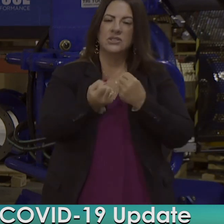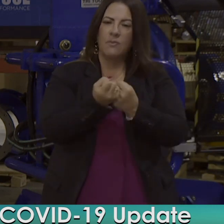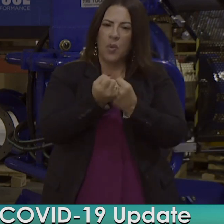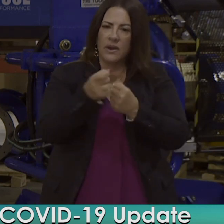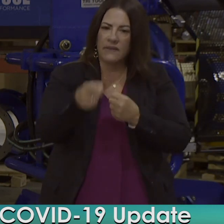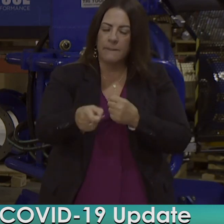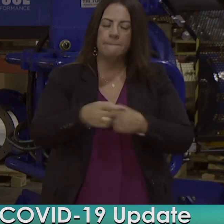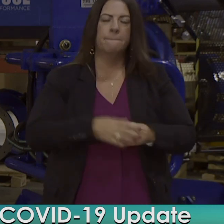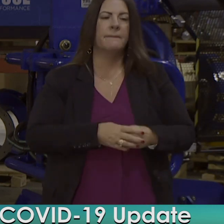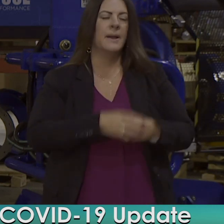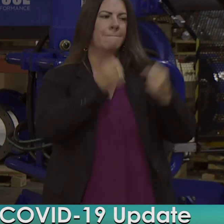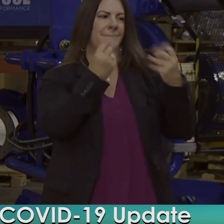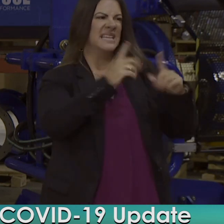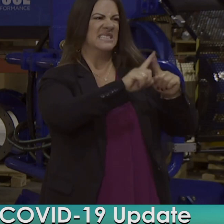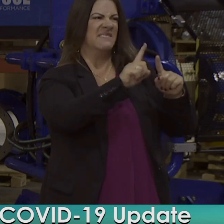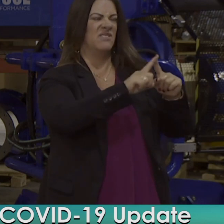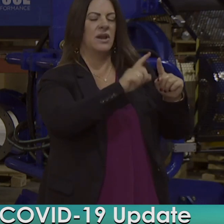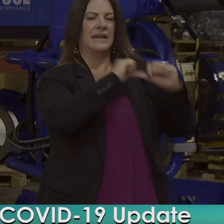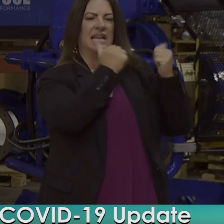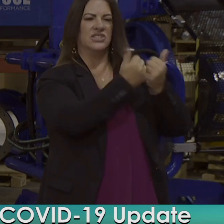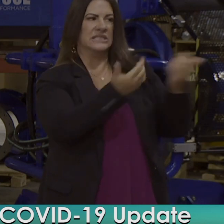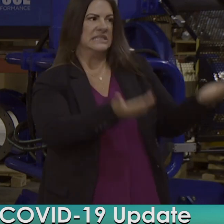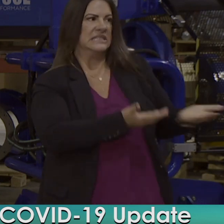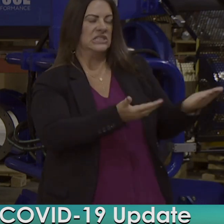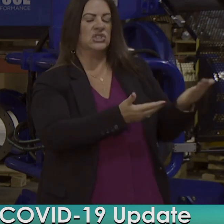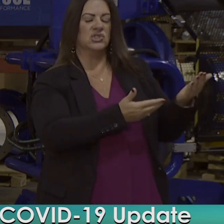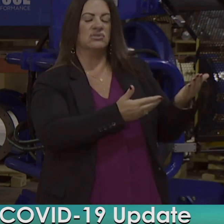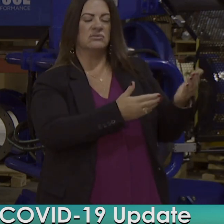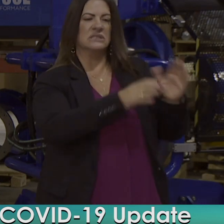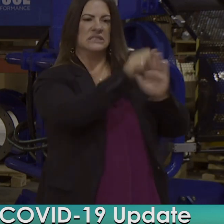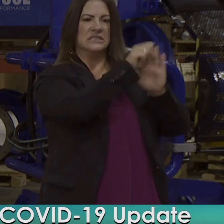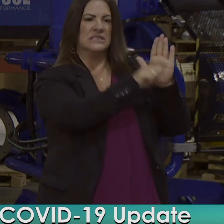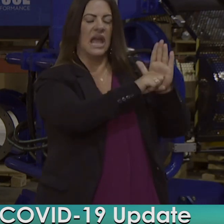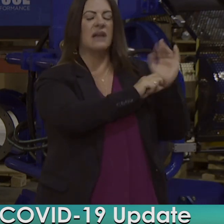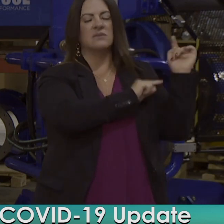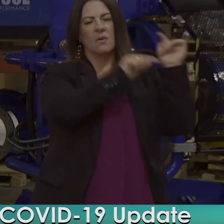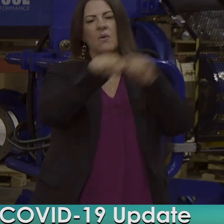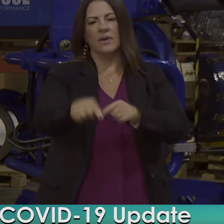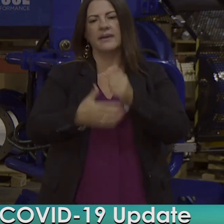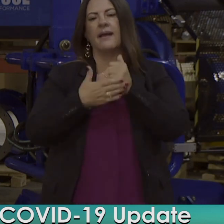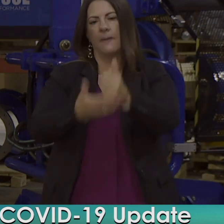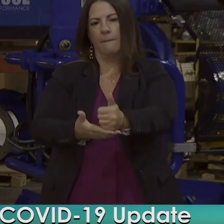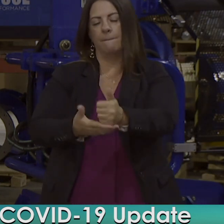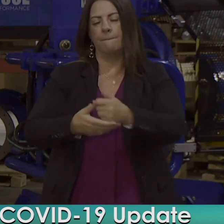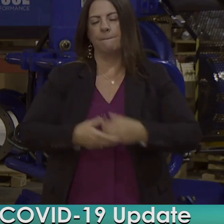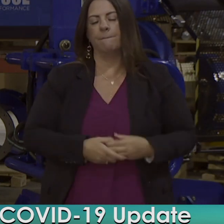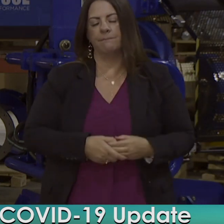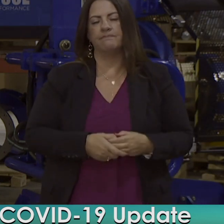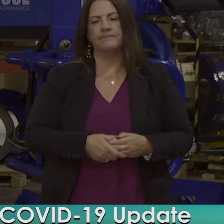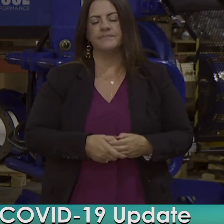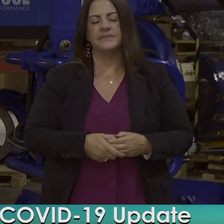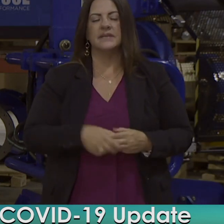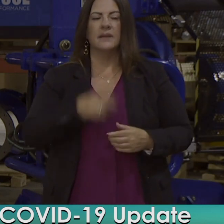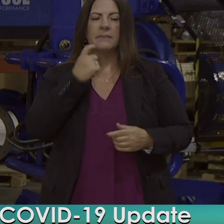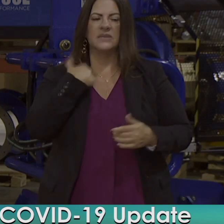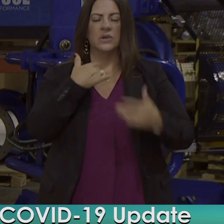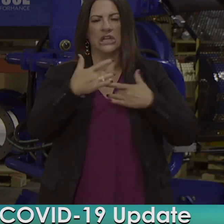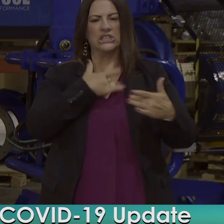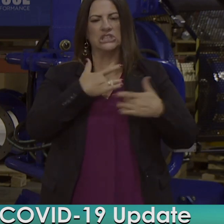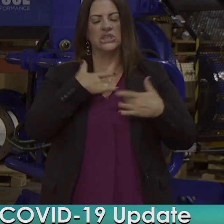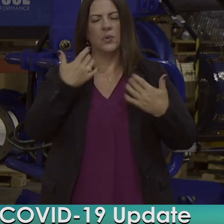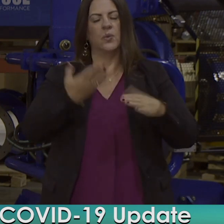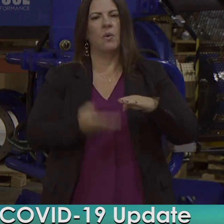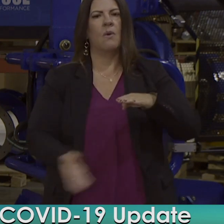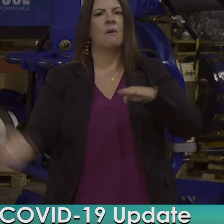from many of our different agencies to help support that county moving back and addressing the really concerning increased rates